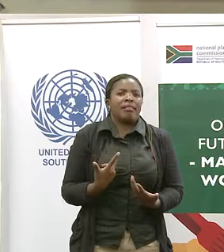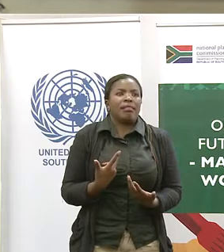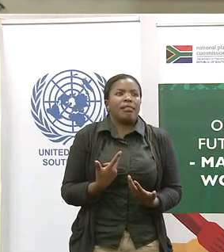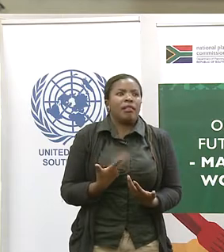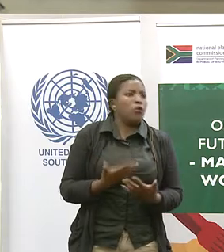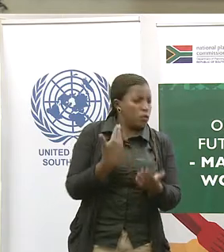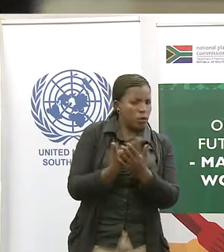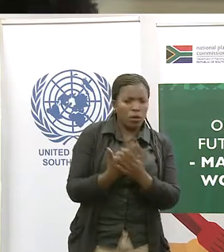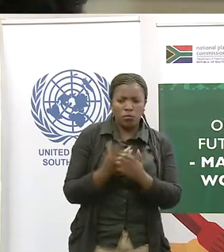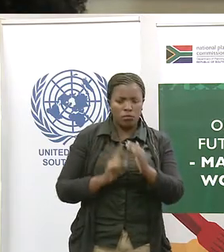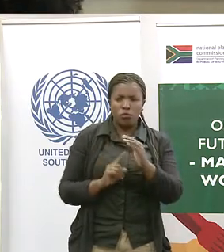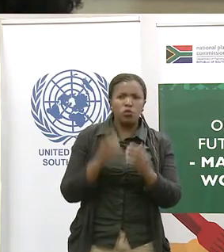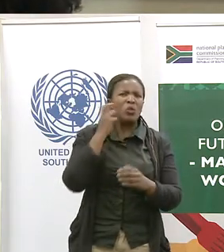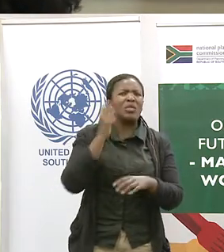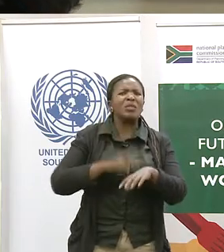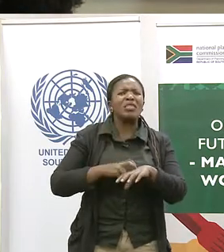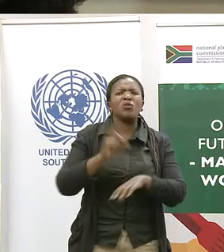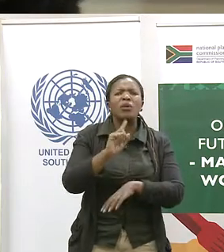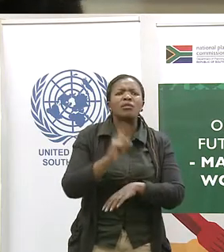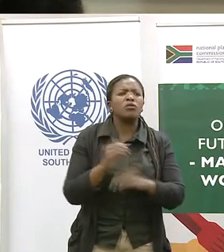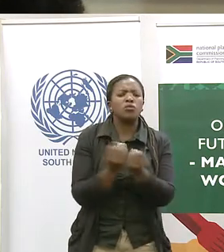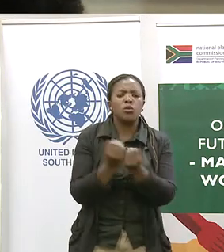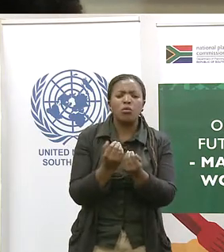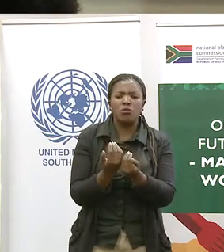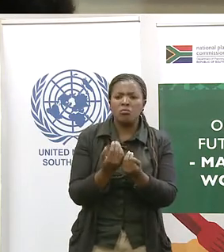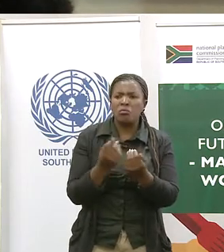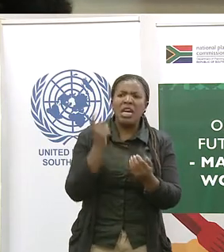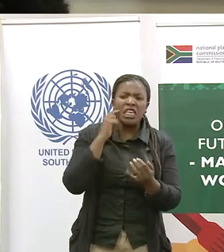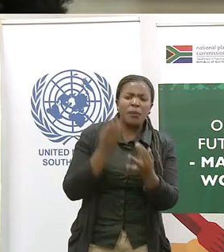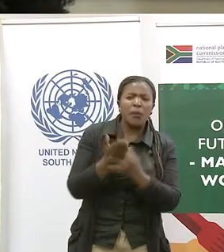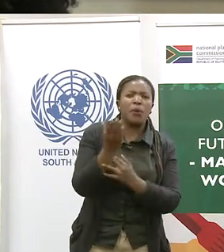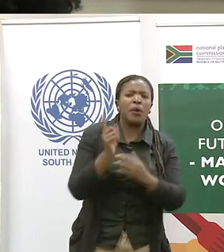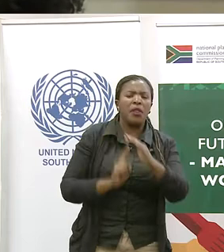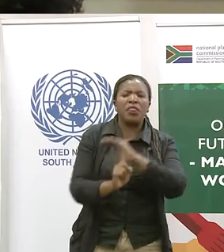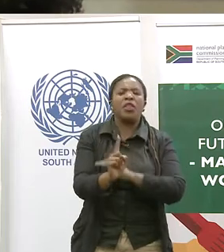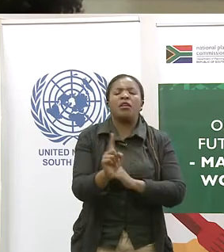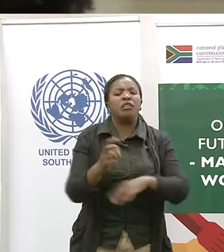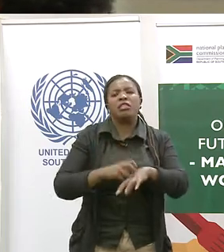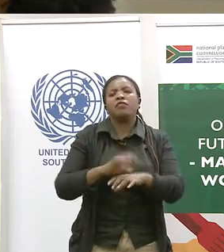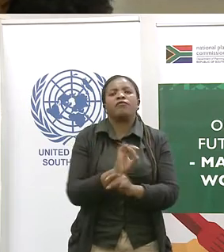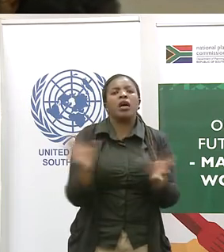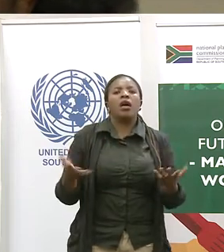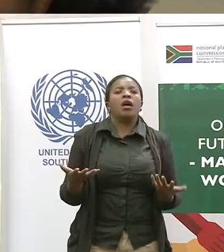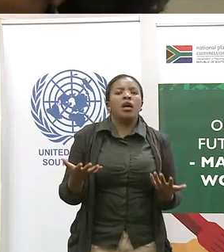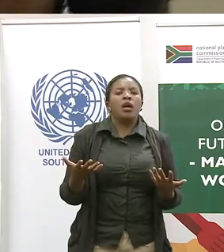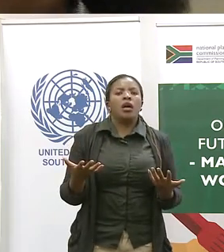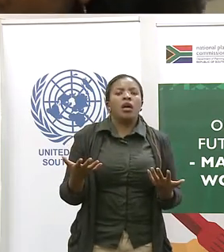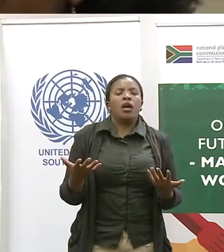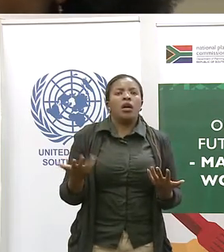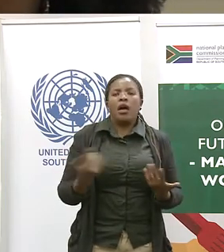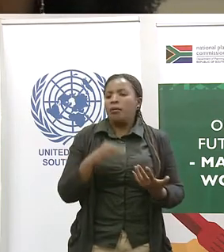premises, and you'll find in those schools. And we need to think very carefully how inclusive we can afford to